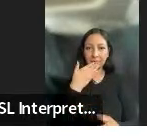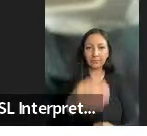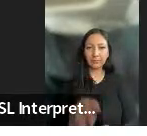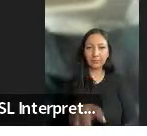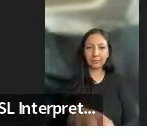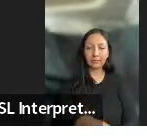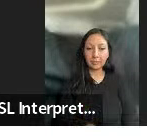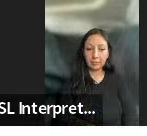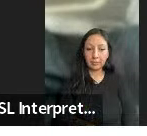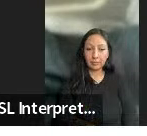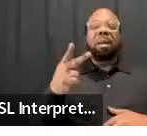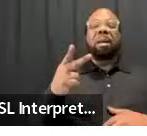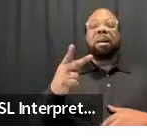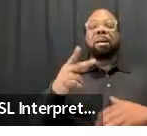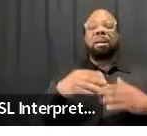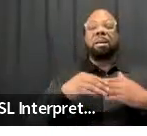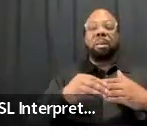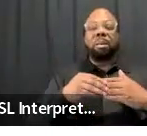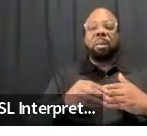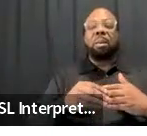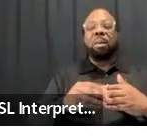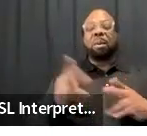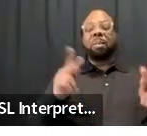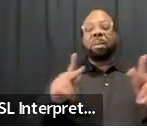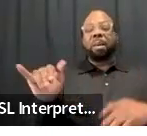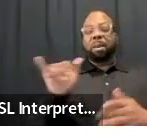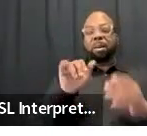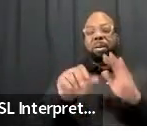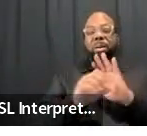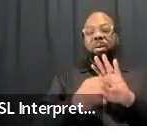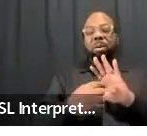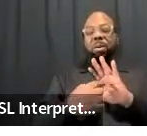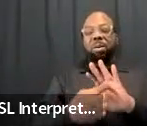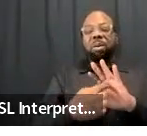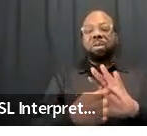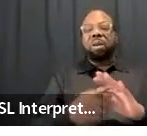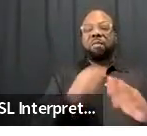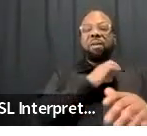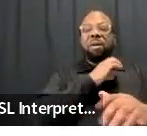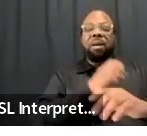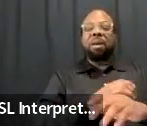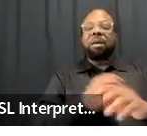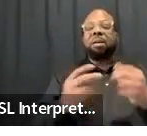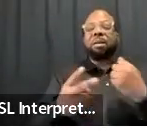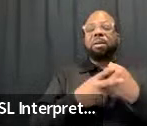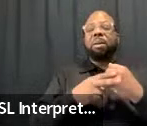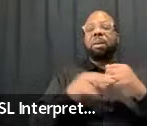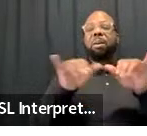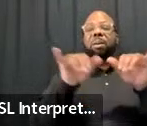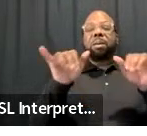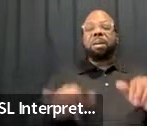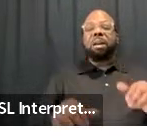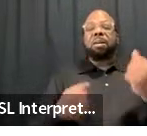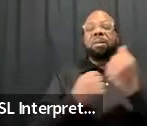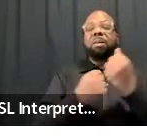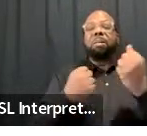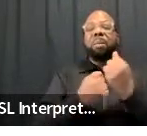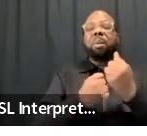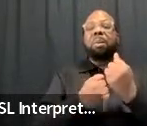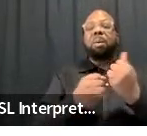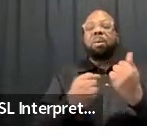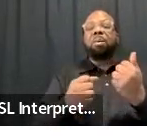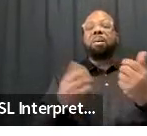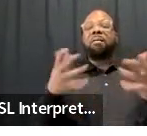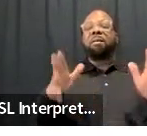to loosen that up so that folks like yourself can place an energy storage system to support your solar installation that you already